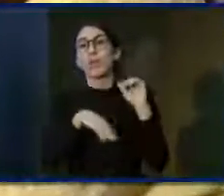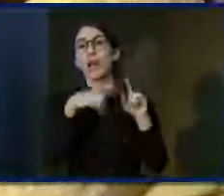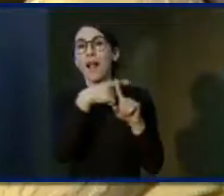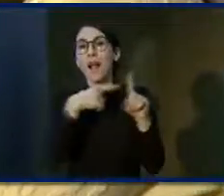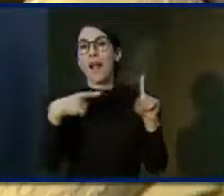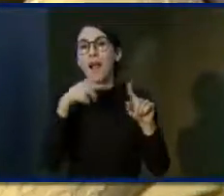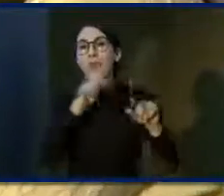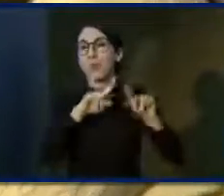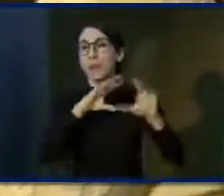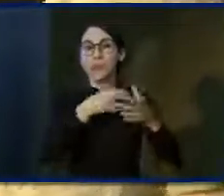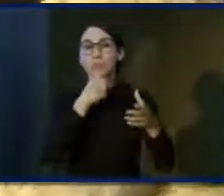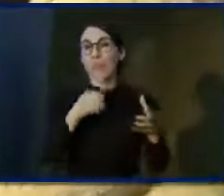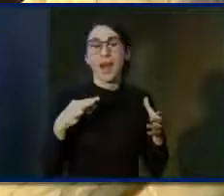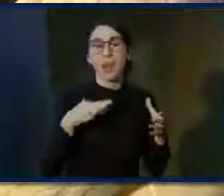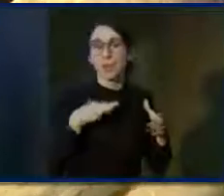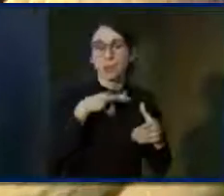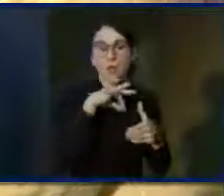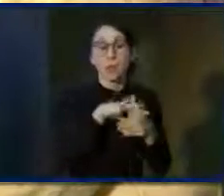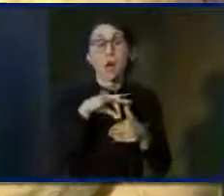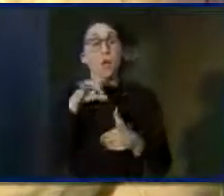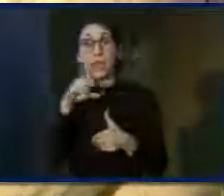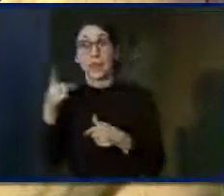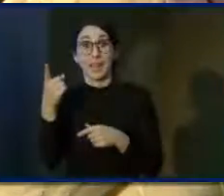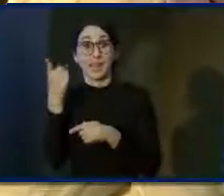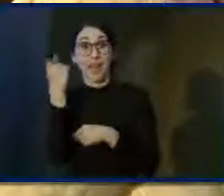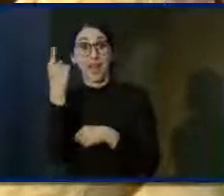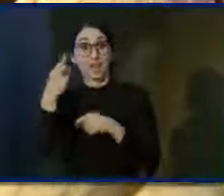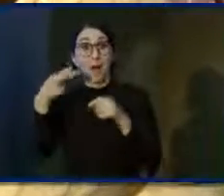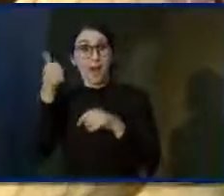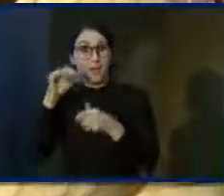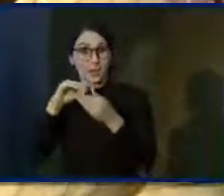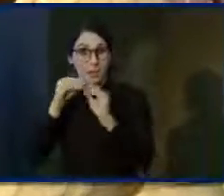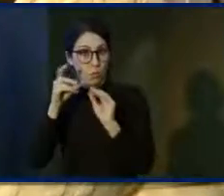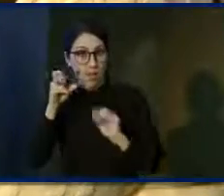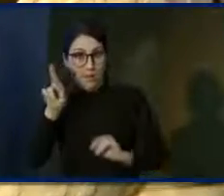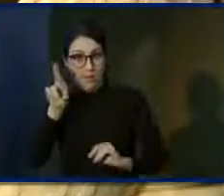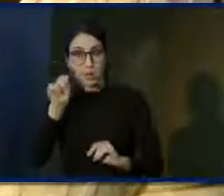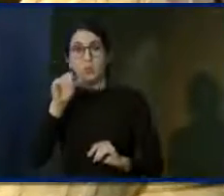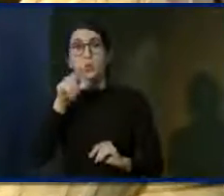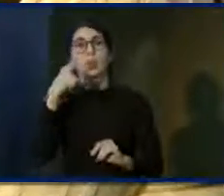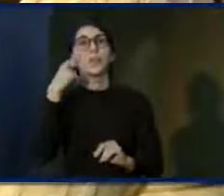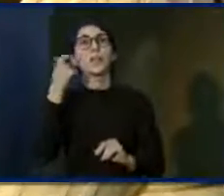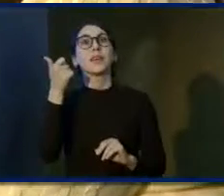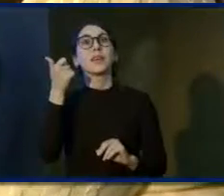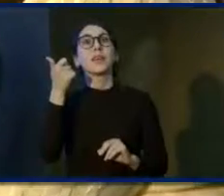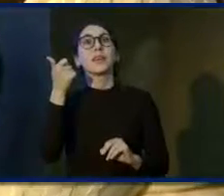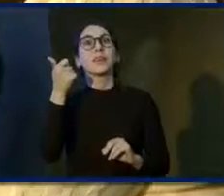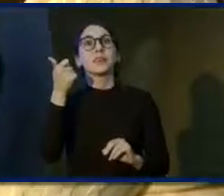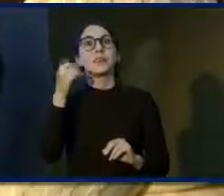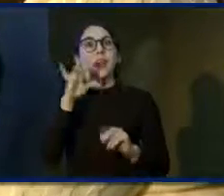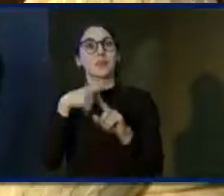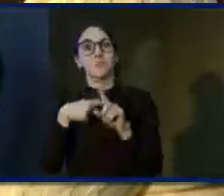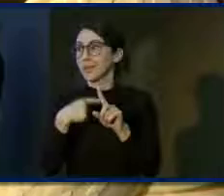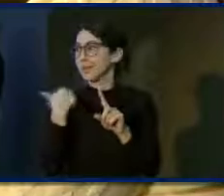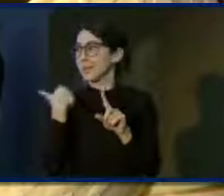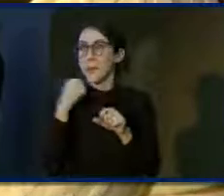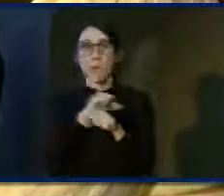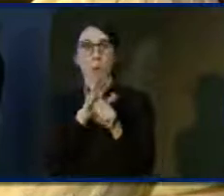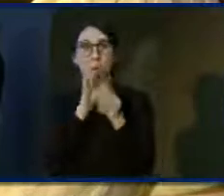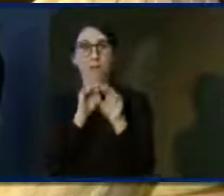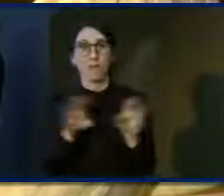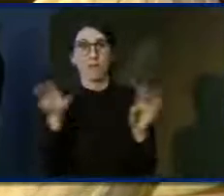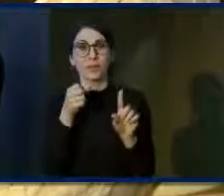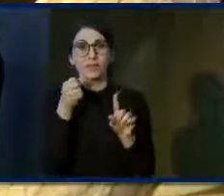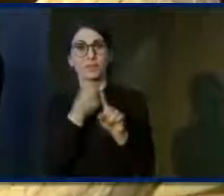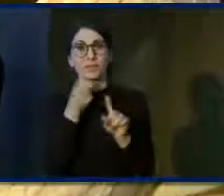able to vote. Right. This was the highest ever. And you think about 19 months ago and the arrival of COVID, that wasn't clear that